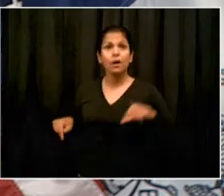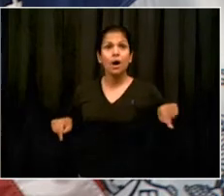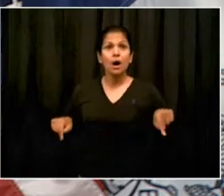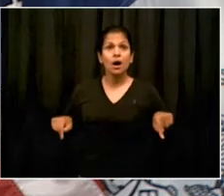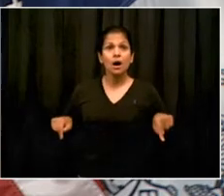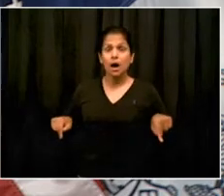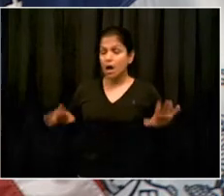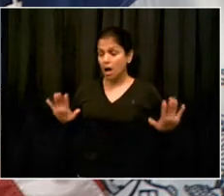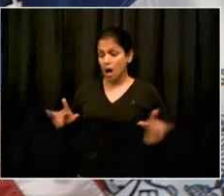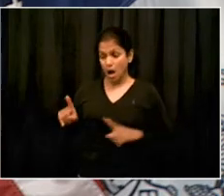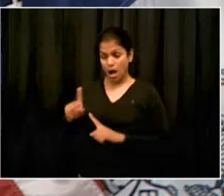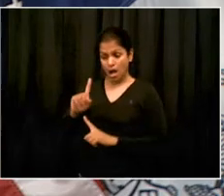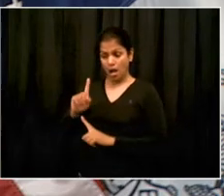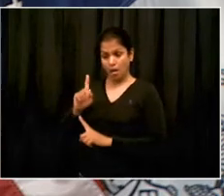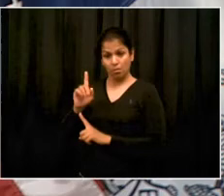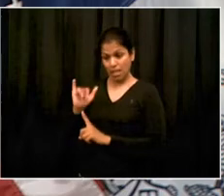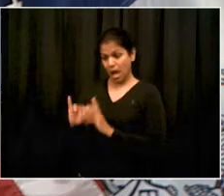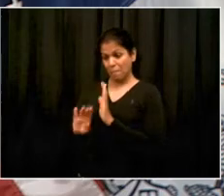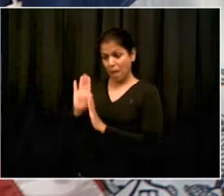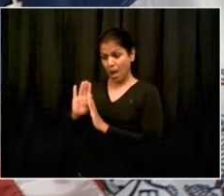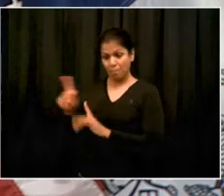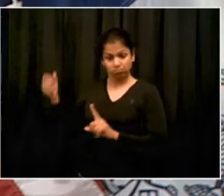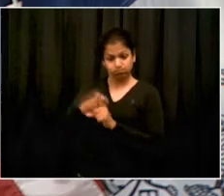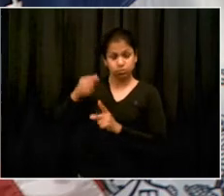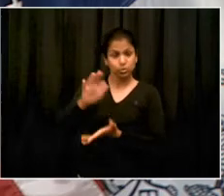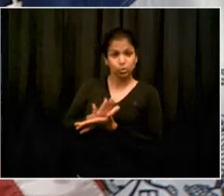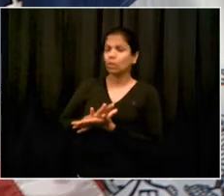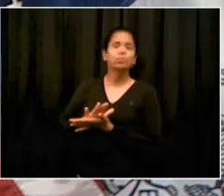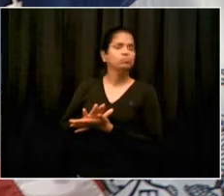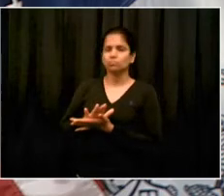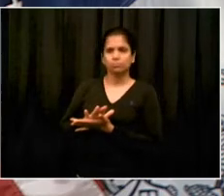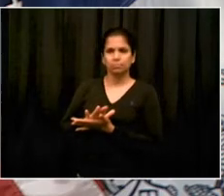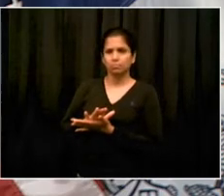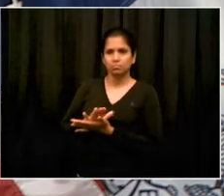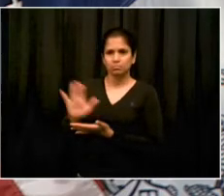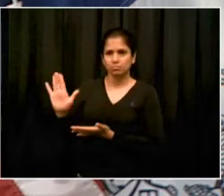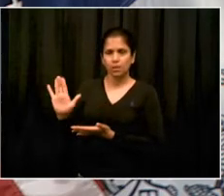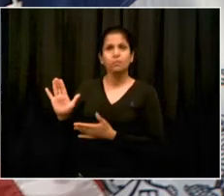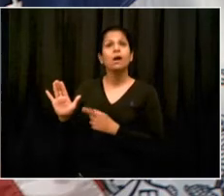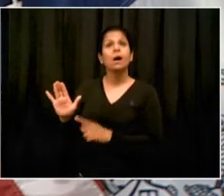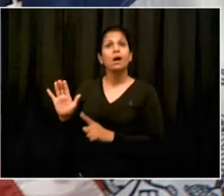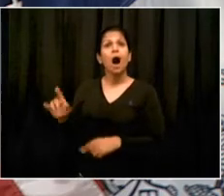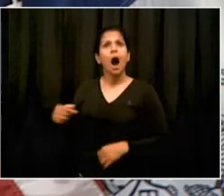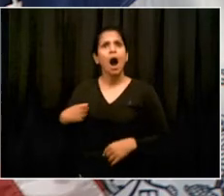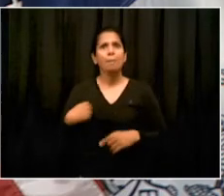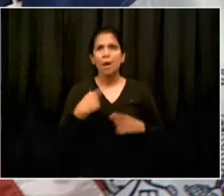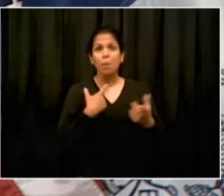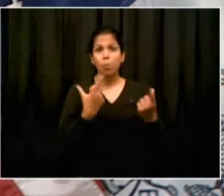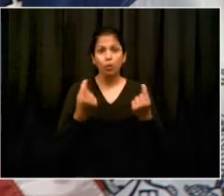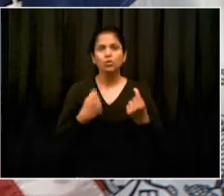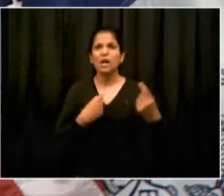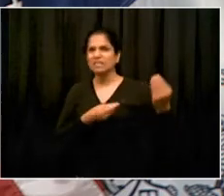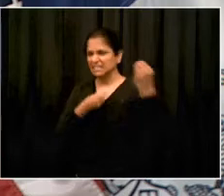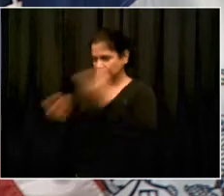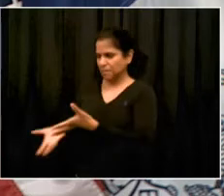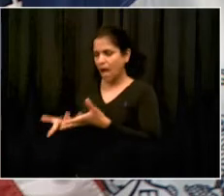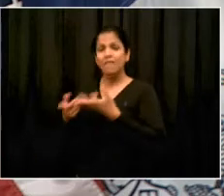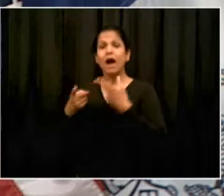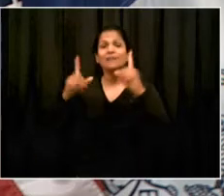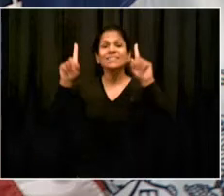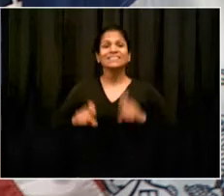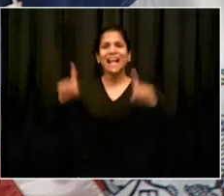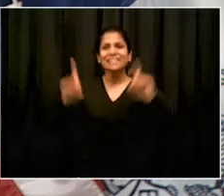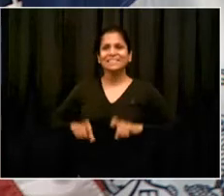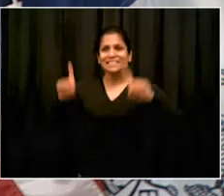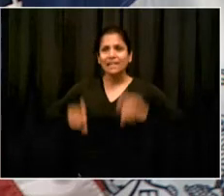what's happening with testing. We've sent additional testing to schools in those zip codes, to public schools. We are not seeing